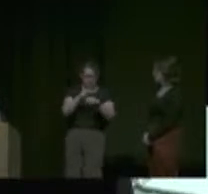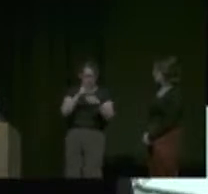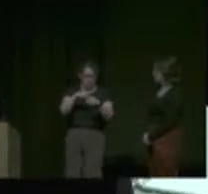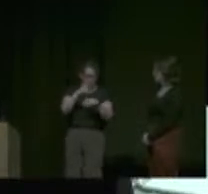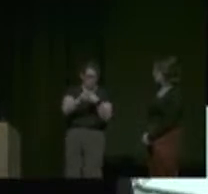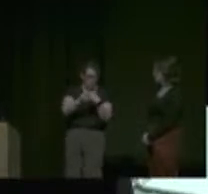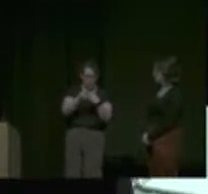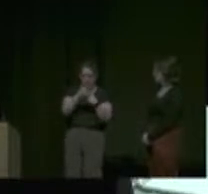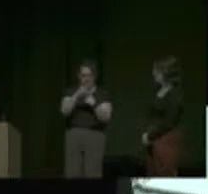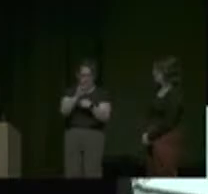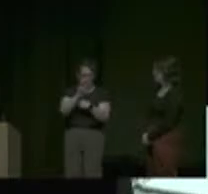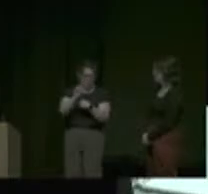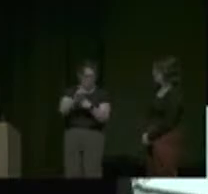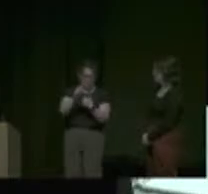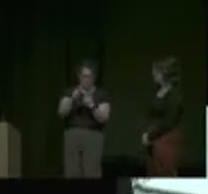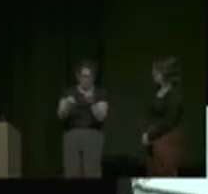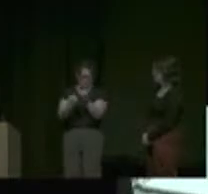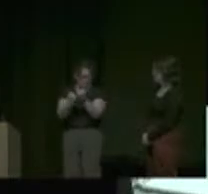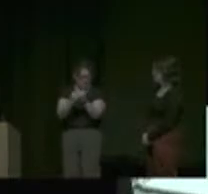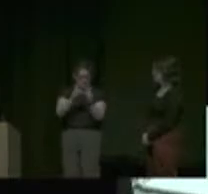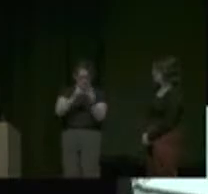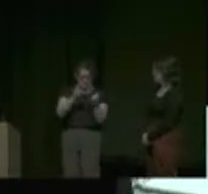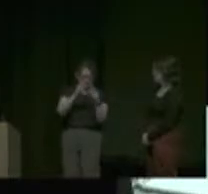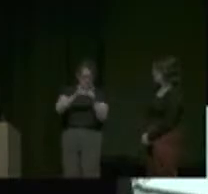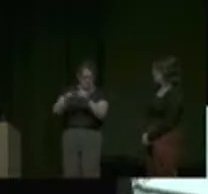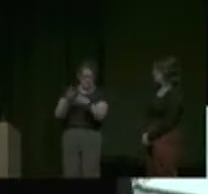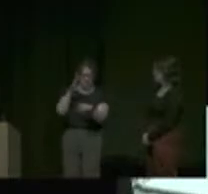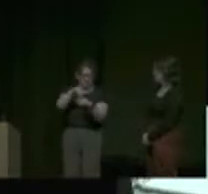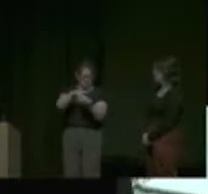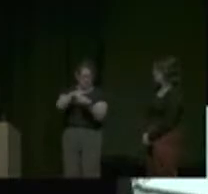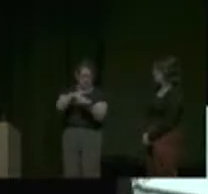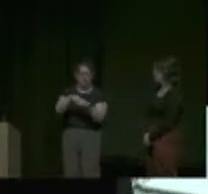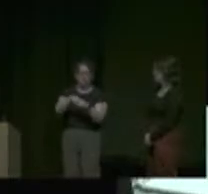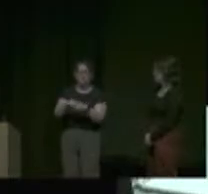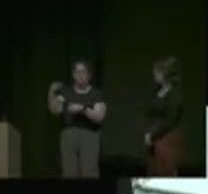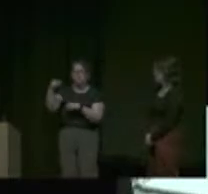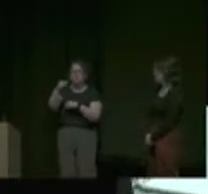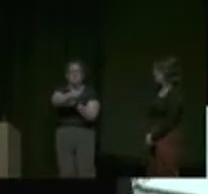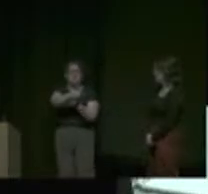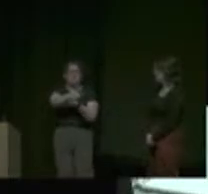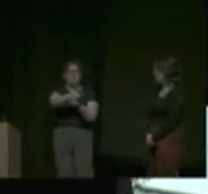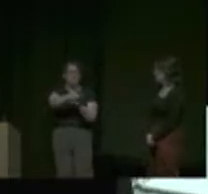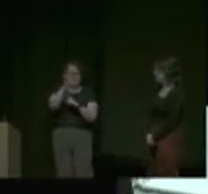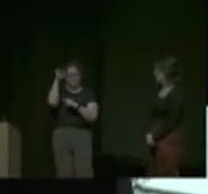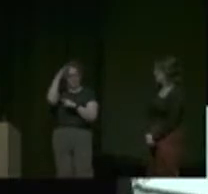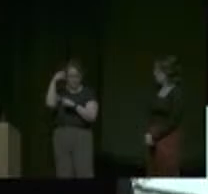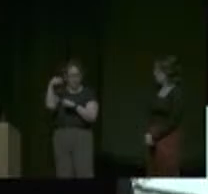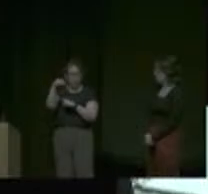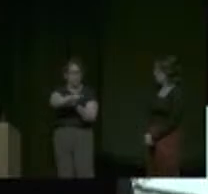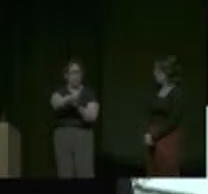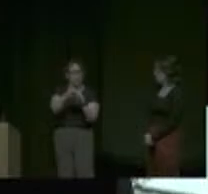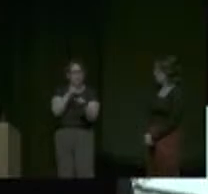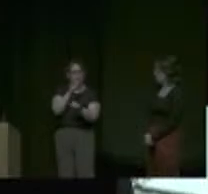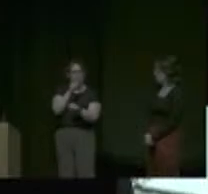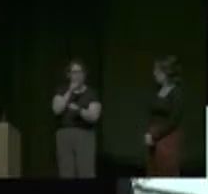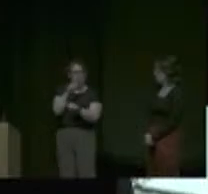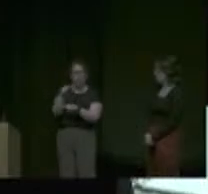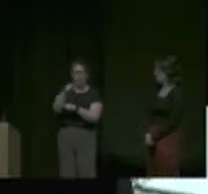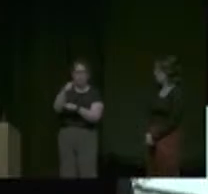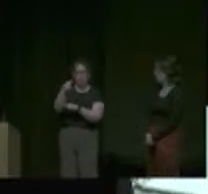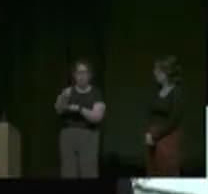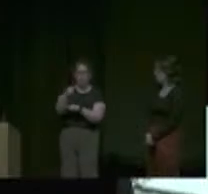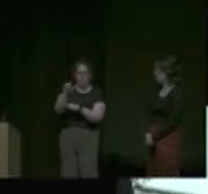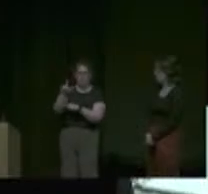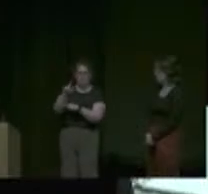sponsors. And the funding from the federal portion of the project comes from the Great Lakes Restoration Initiative,